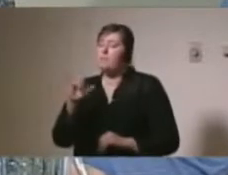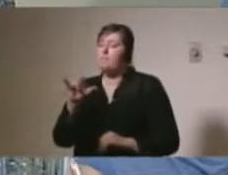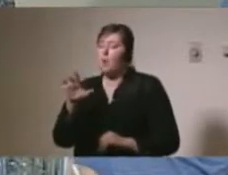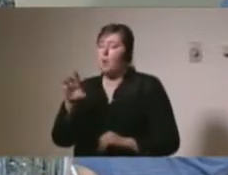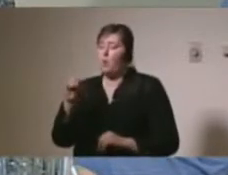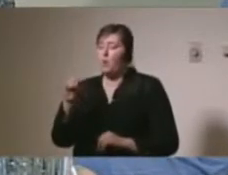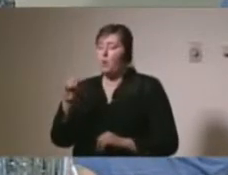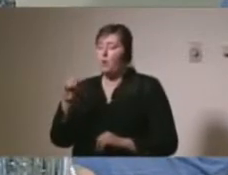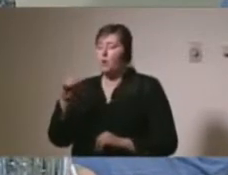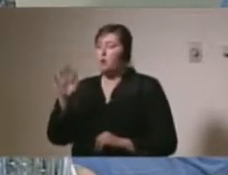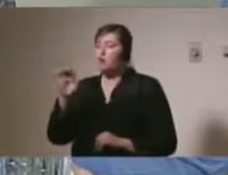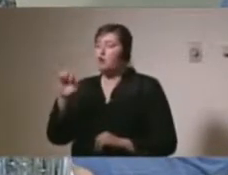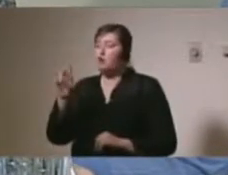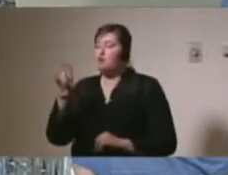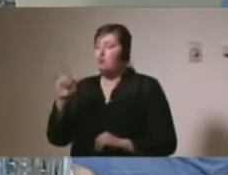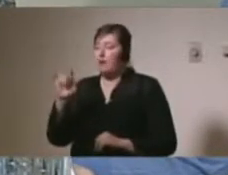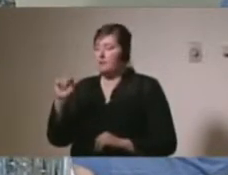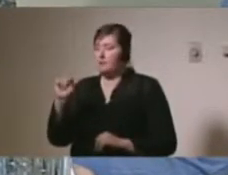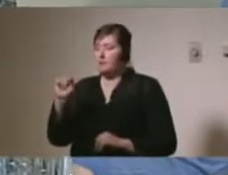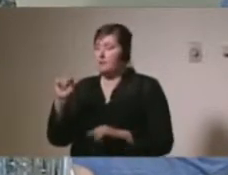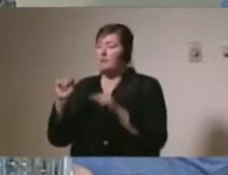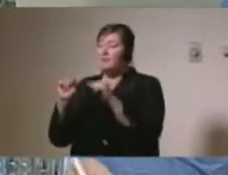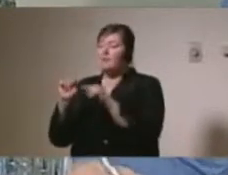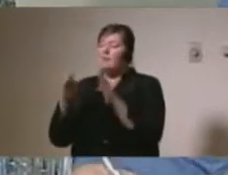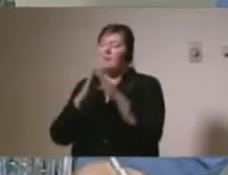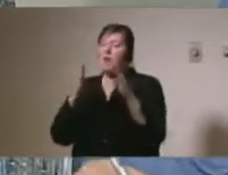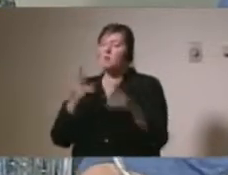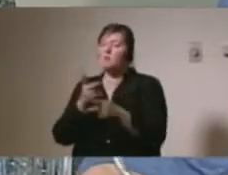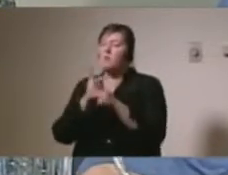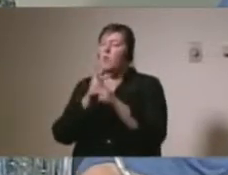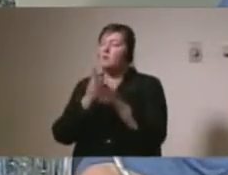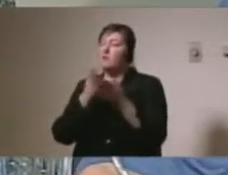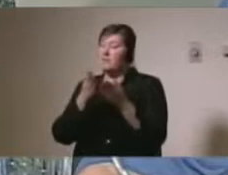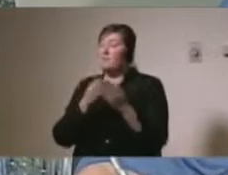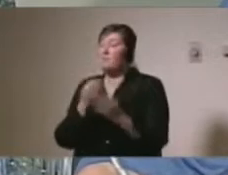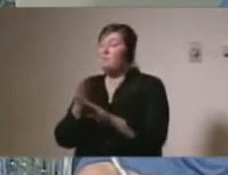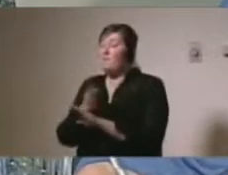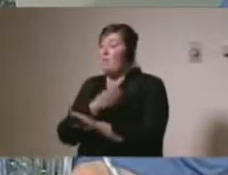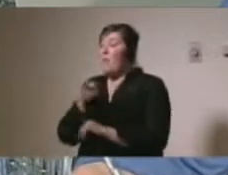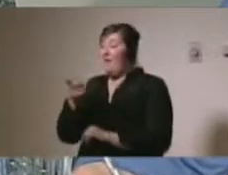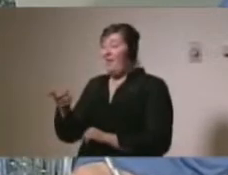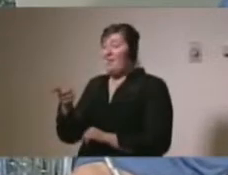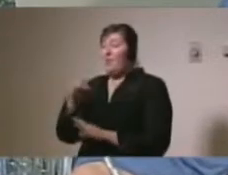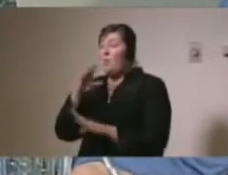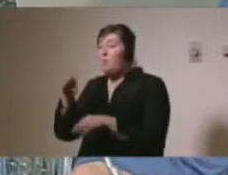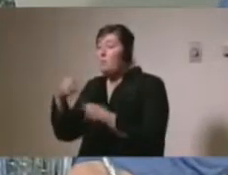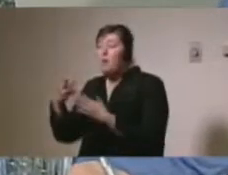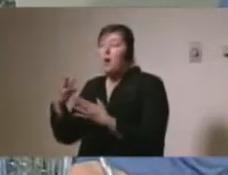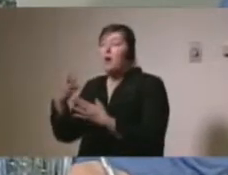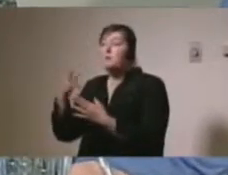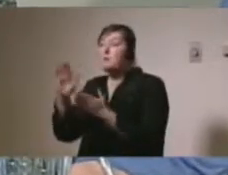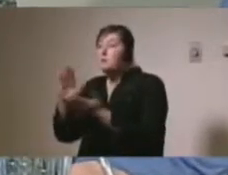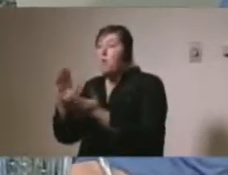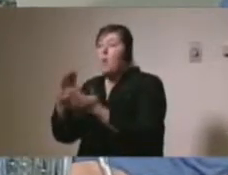housing loan service in France that was providing that service went bankrupt. So the two major